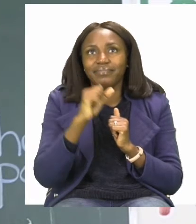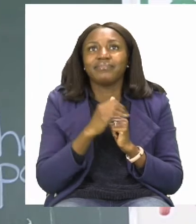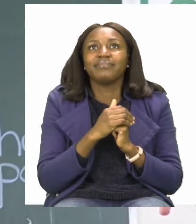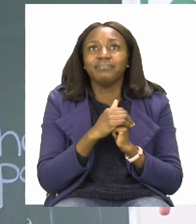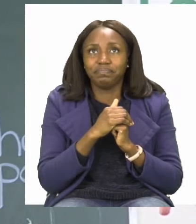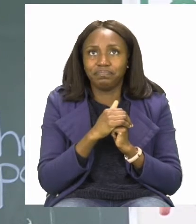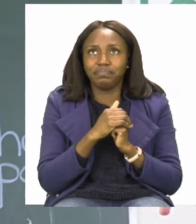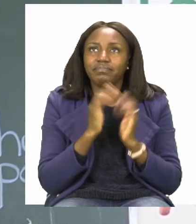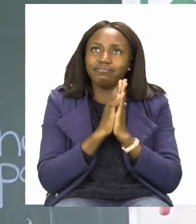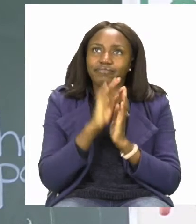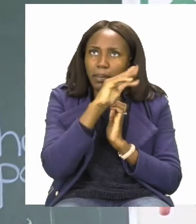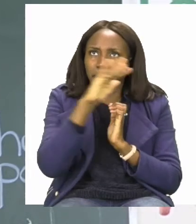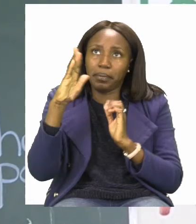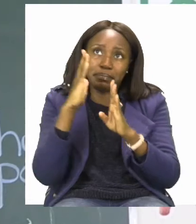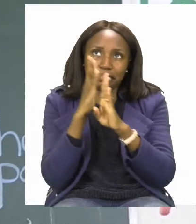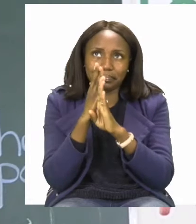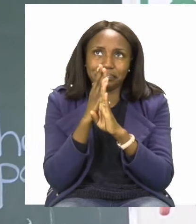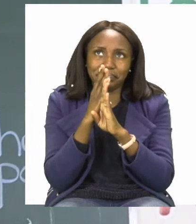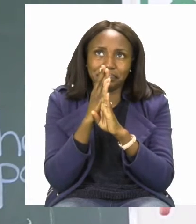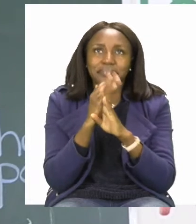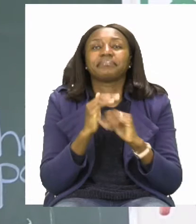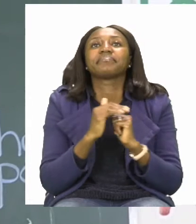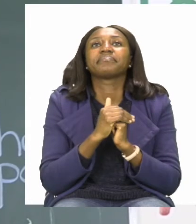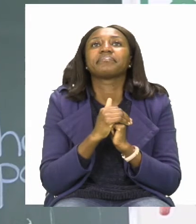spell all your place value words correctly.